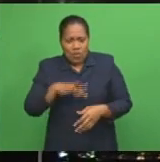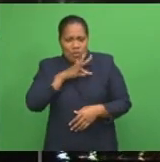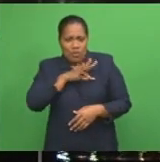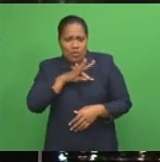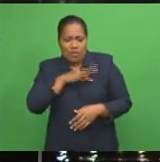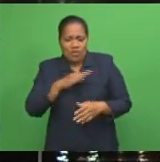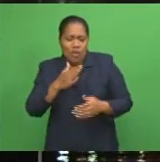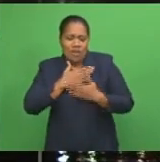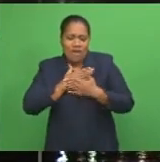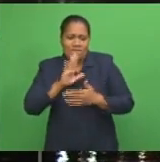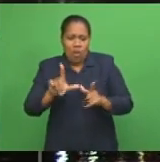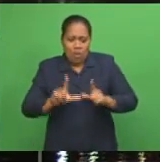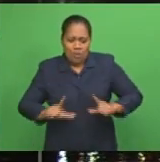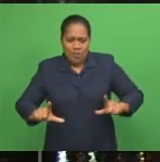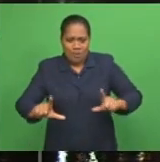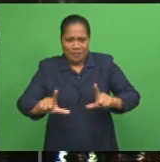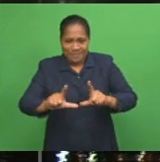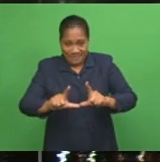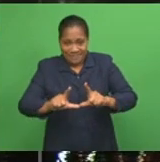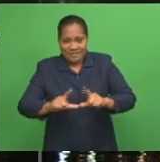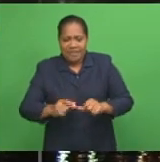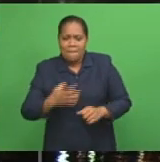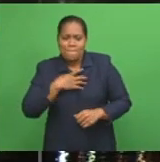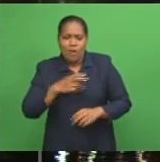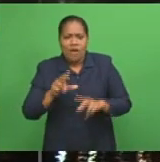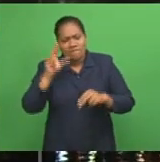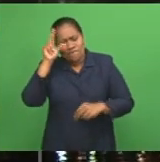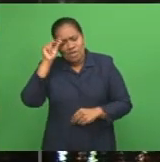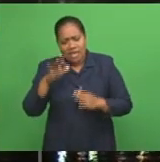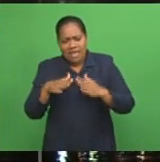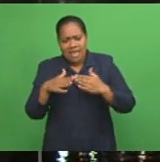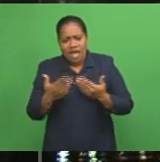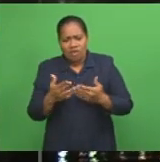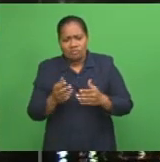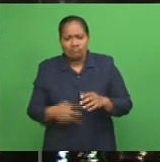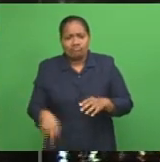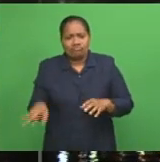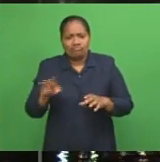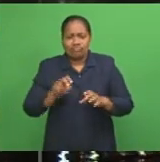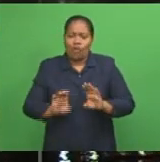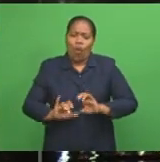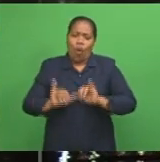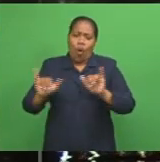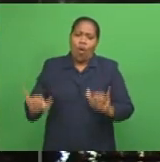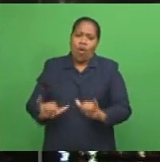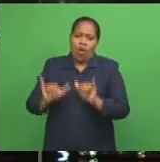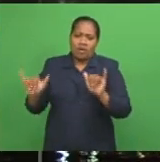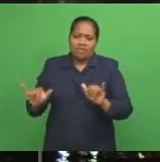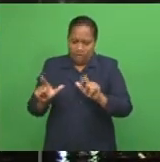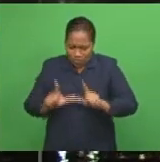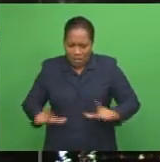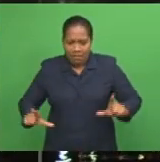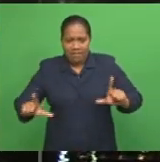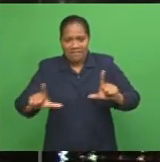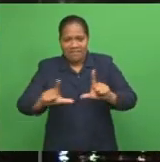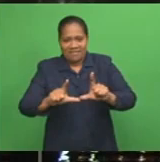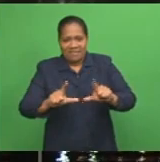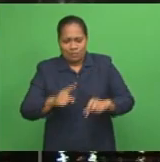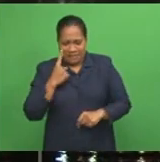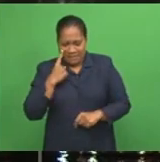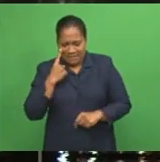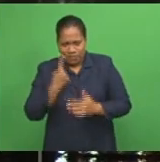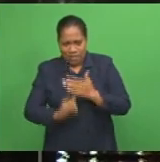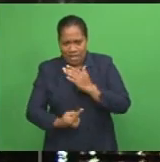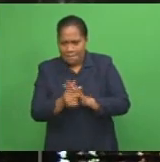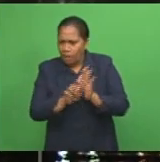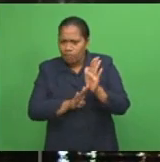Locals campaign as more Fijians are taking holidays locally. One such operator is Robinson Crusoe that has seen an increase in